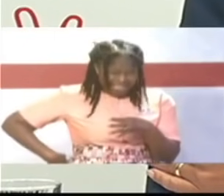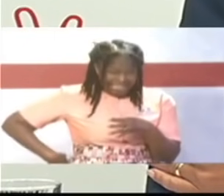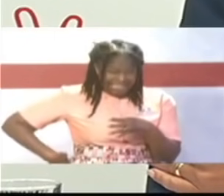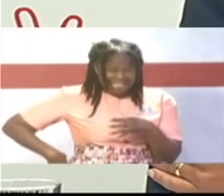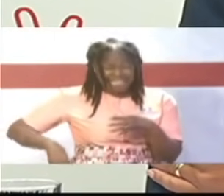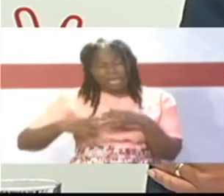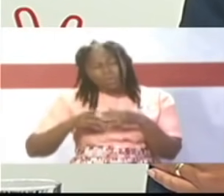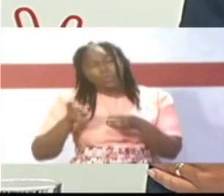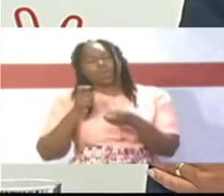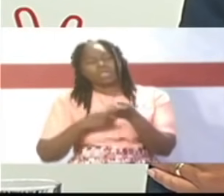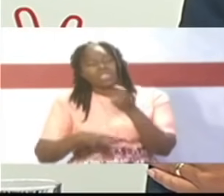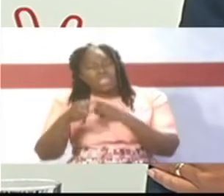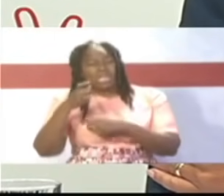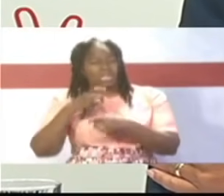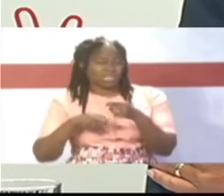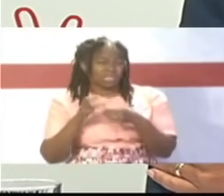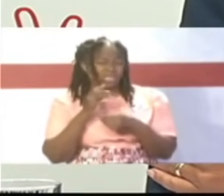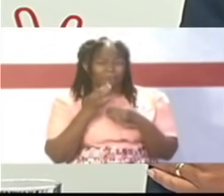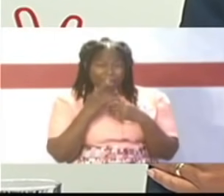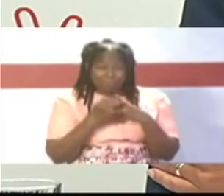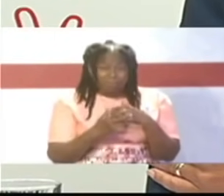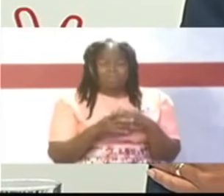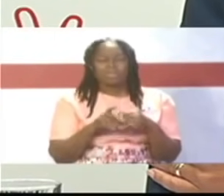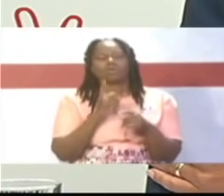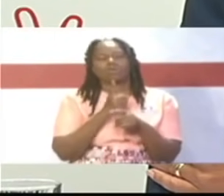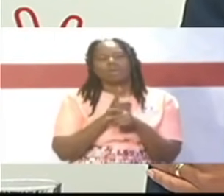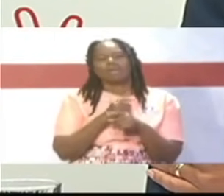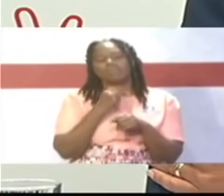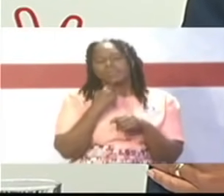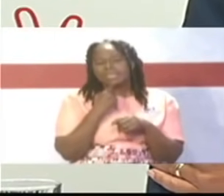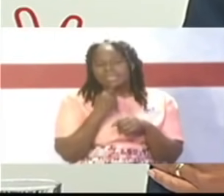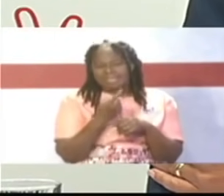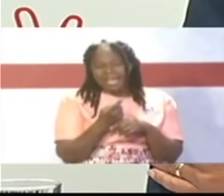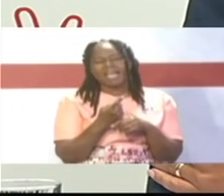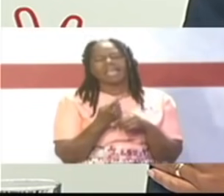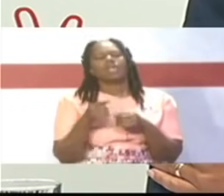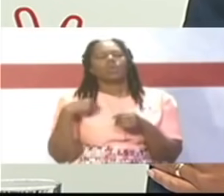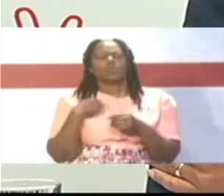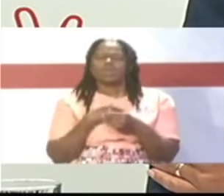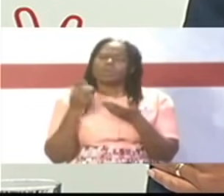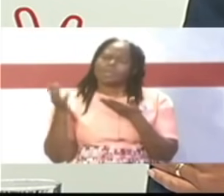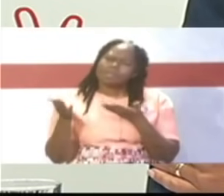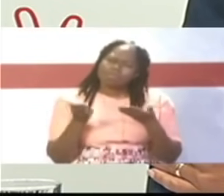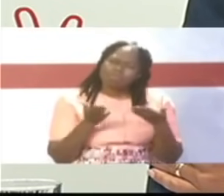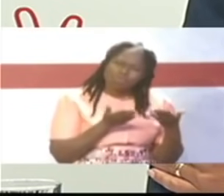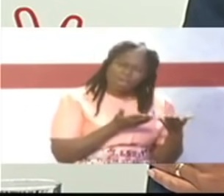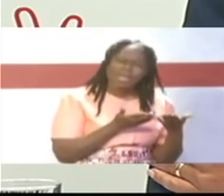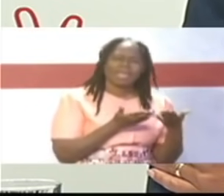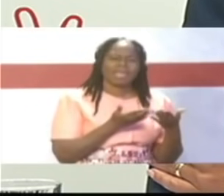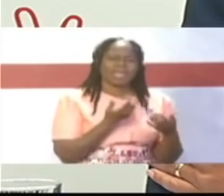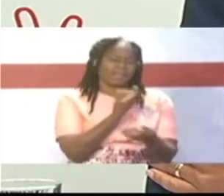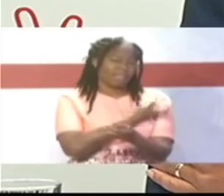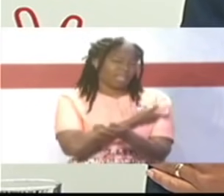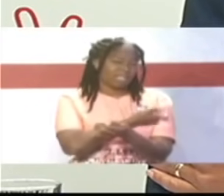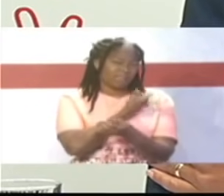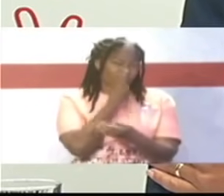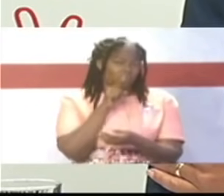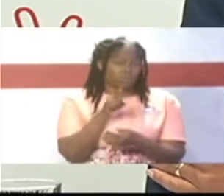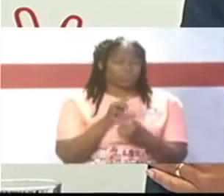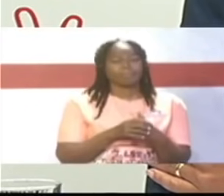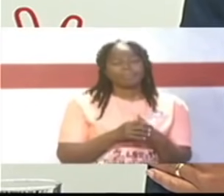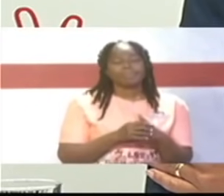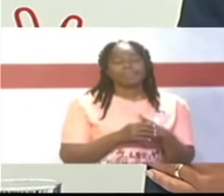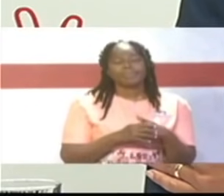you where you receive your dialysis once you qualify as moderately to severely